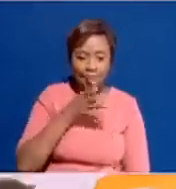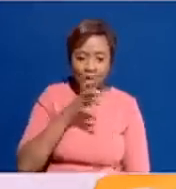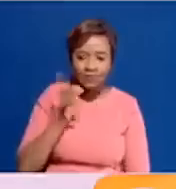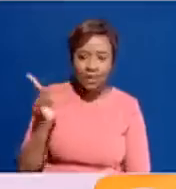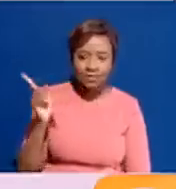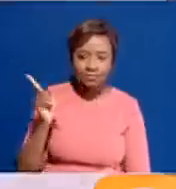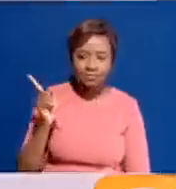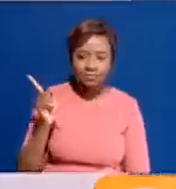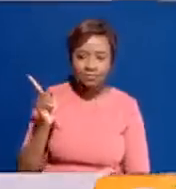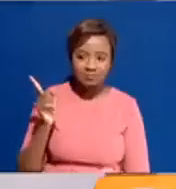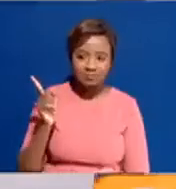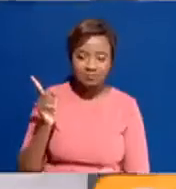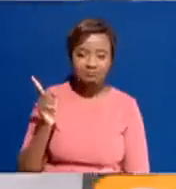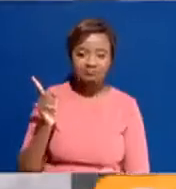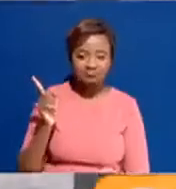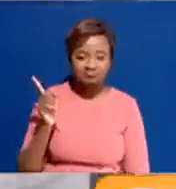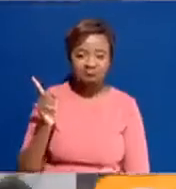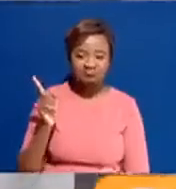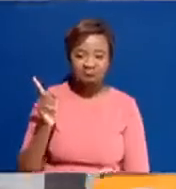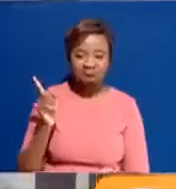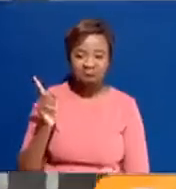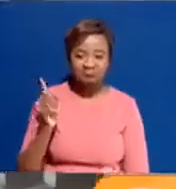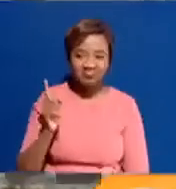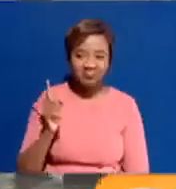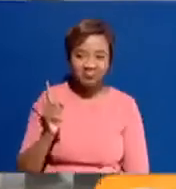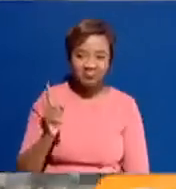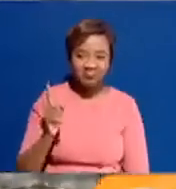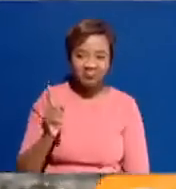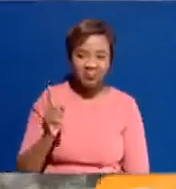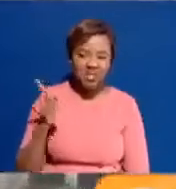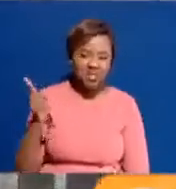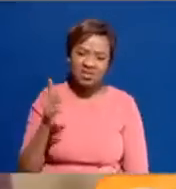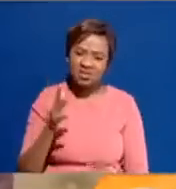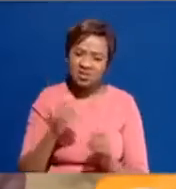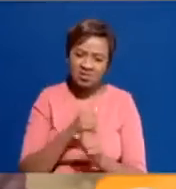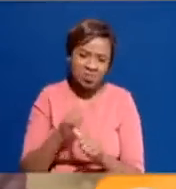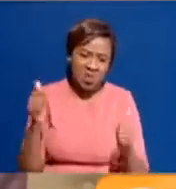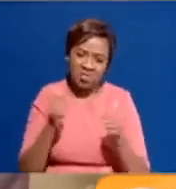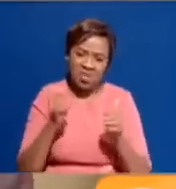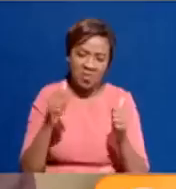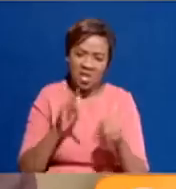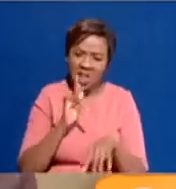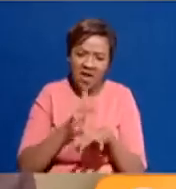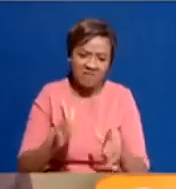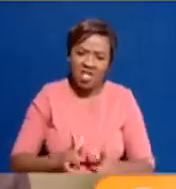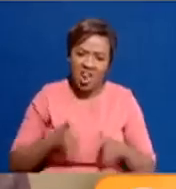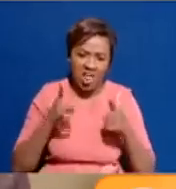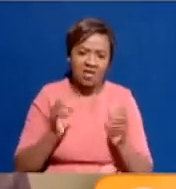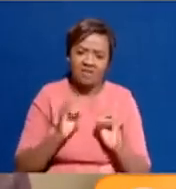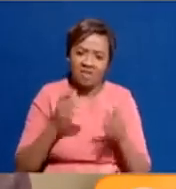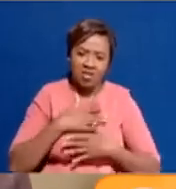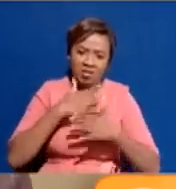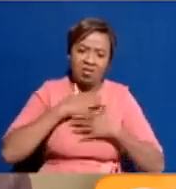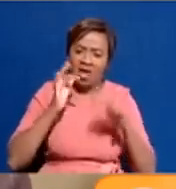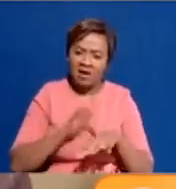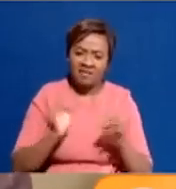semi-permanent coloured dye into the air to disperse a crowd has been found not to endanger lives. The Purple Rain, Lillian, is